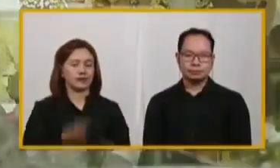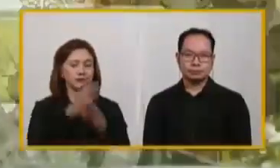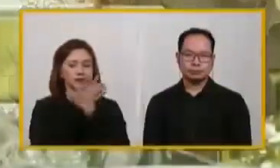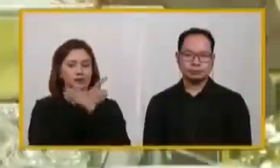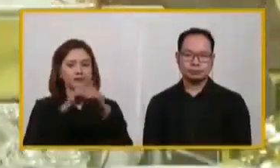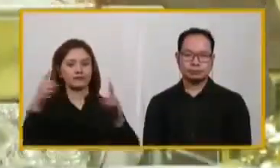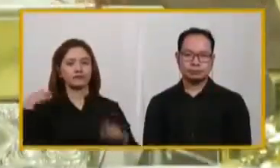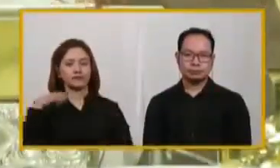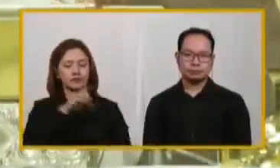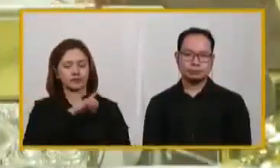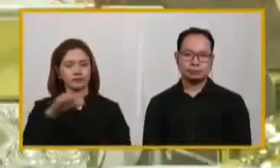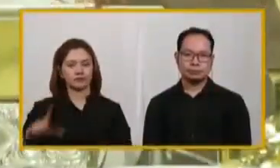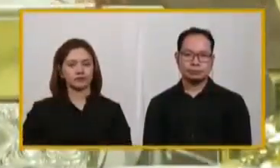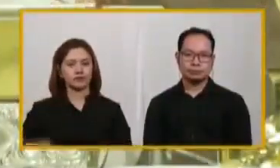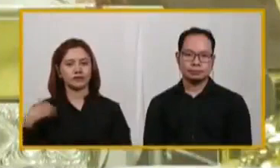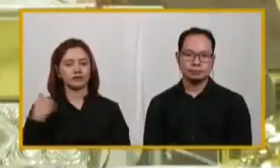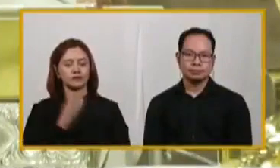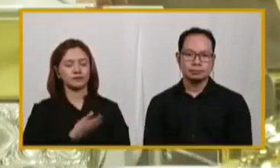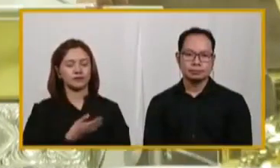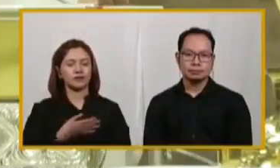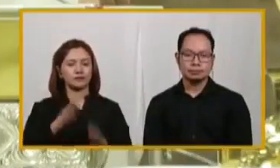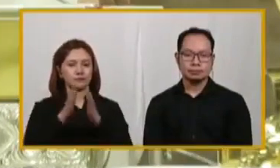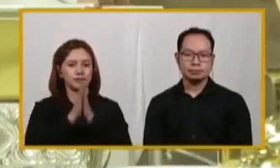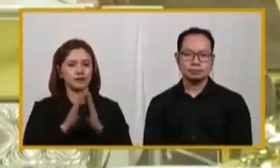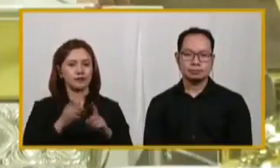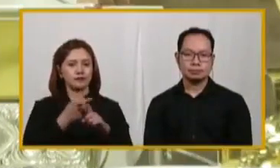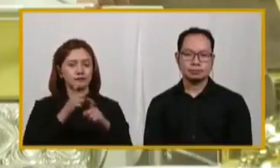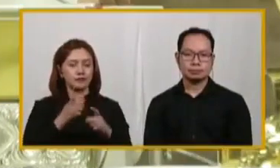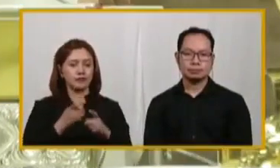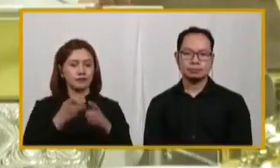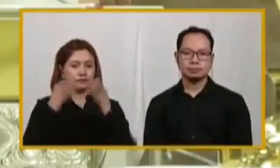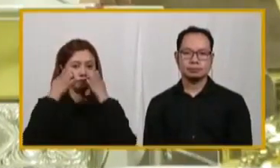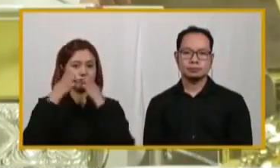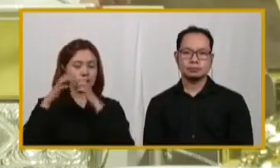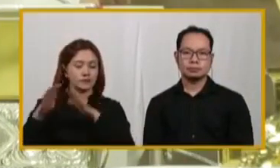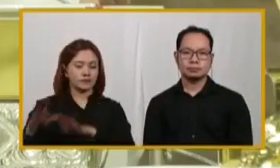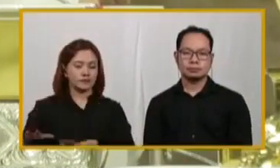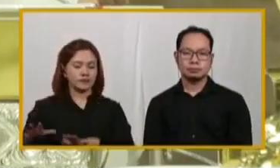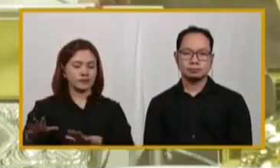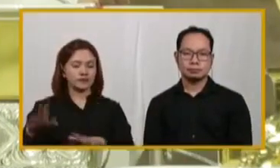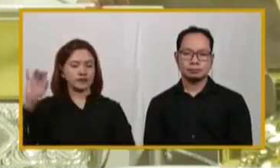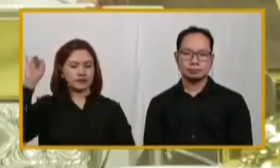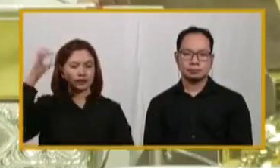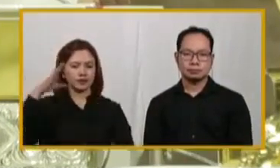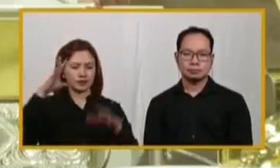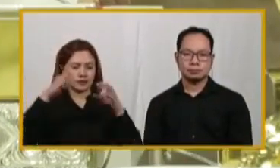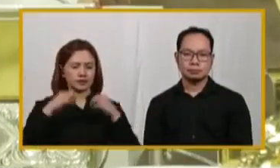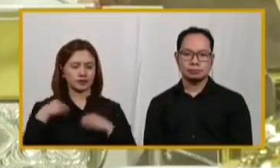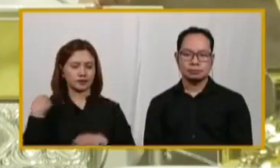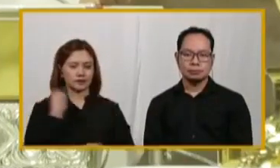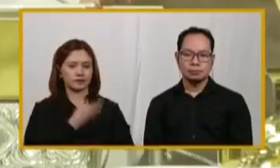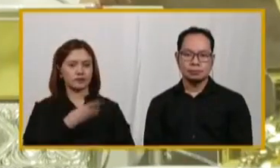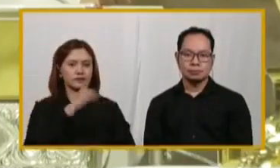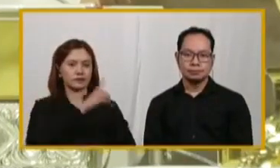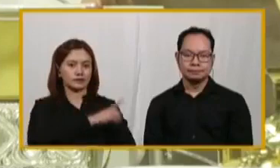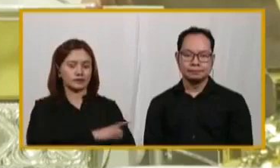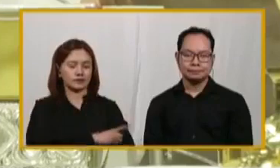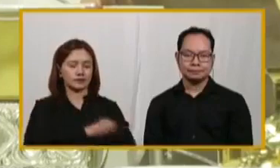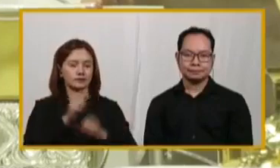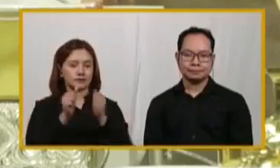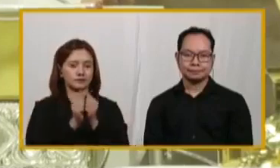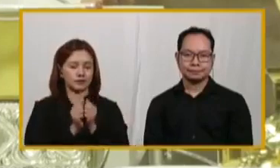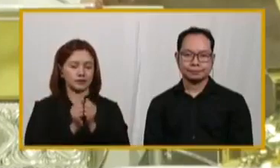deliver us, Lord, we pray, from every evil. Graciously grant peace in our days, that by the help of your